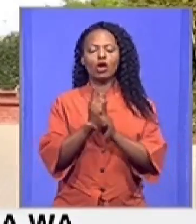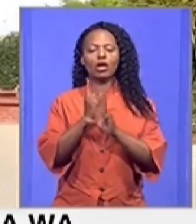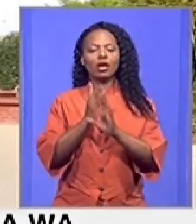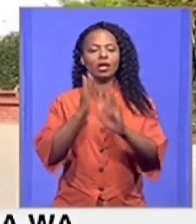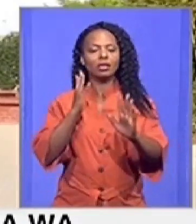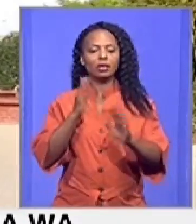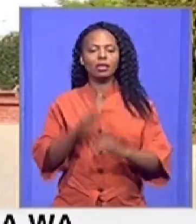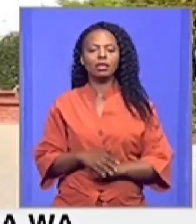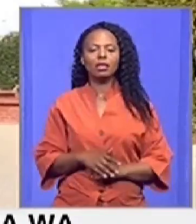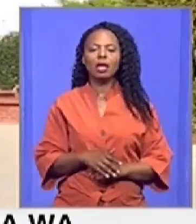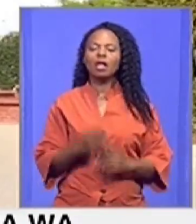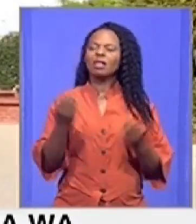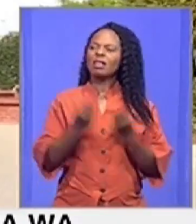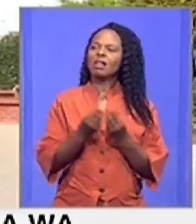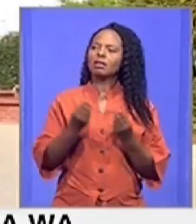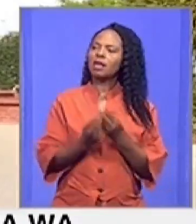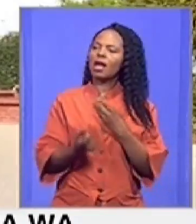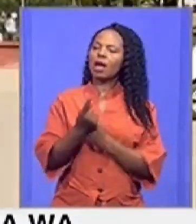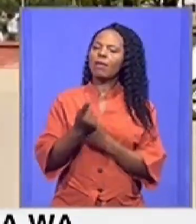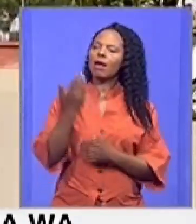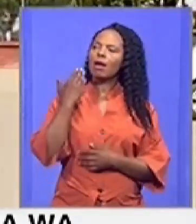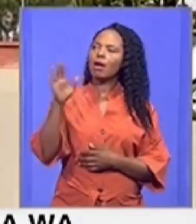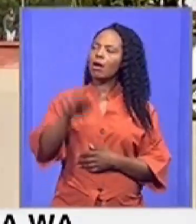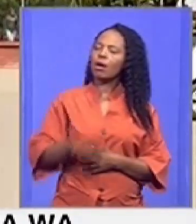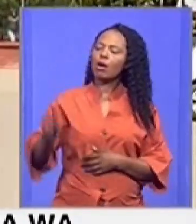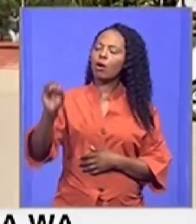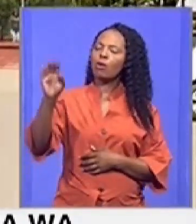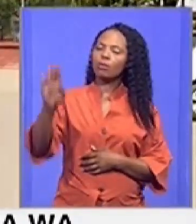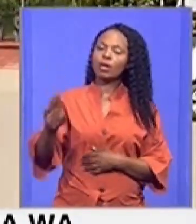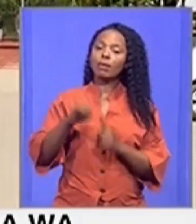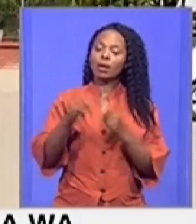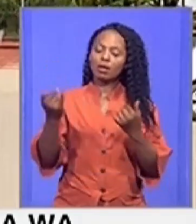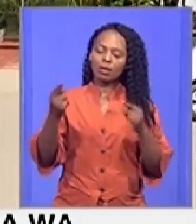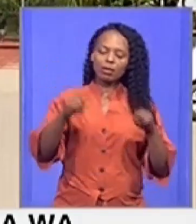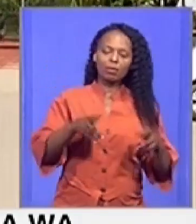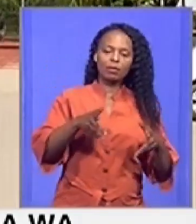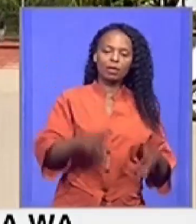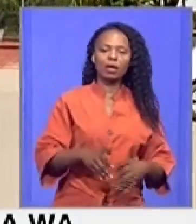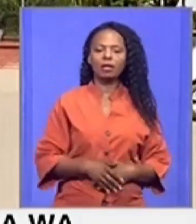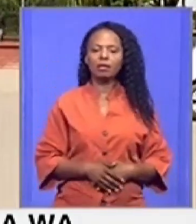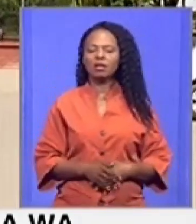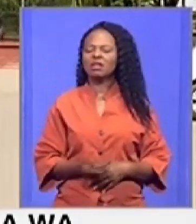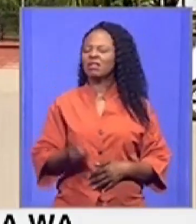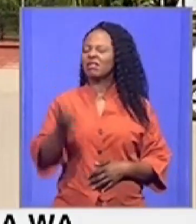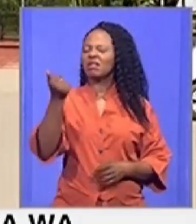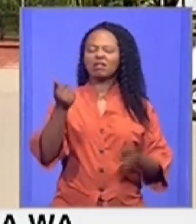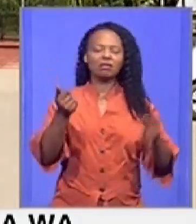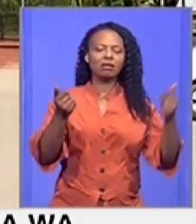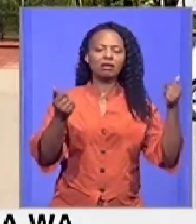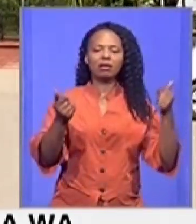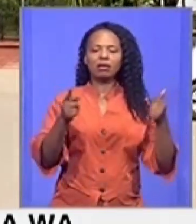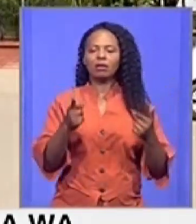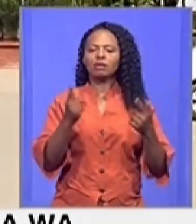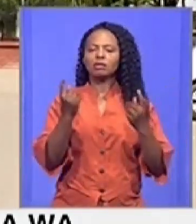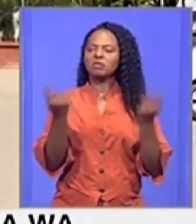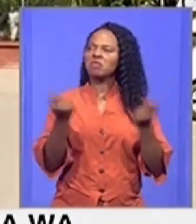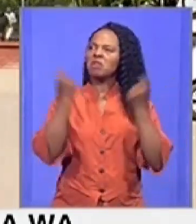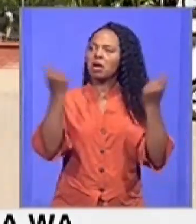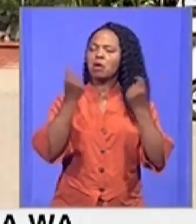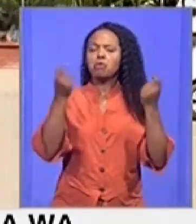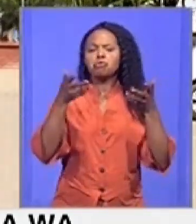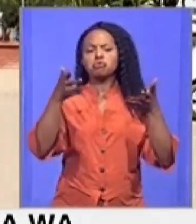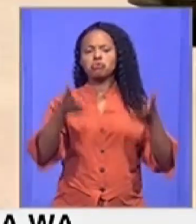tsala Bloemfontein ke le leng e kasi ena tlo ba mona. It's rare ho fumana di event tse tshwanang le Lemo Fest ka mokasi. Usually we find them